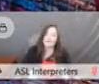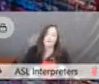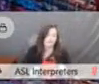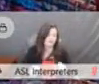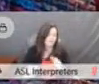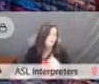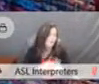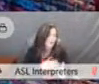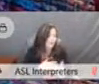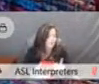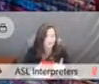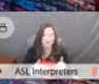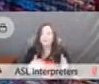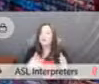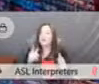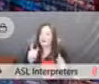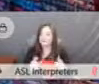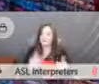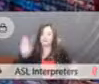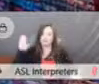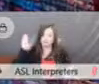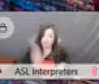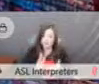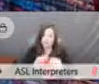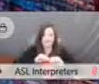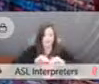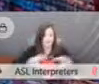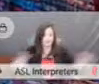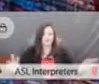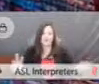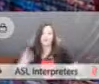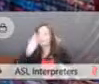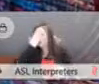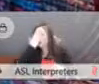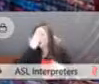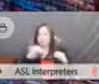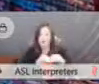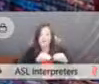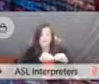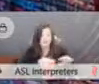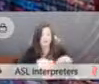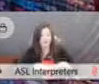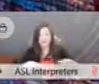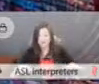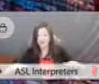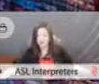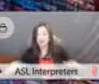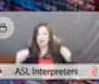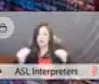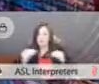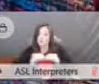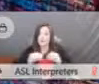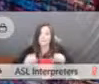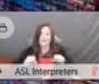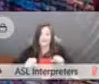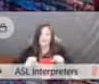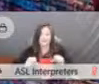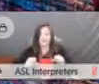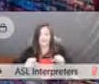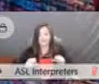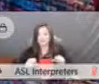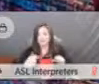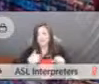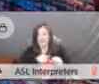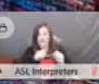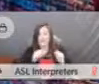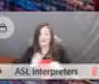COVID-19. We know that the more spread there is, the more likely that we are to get either imported